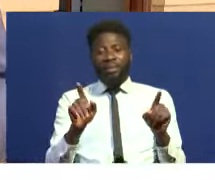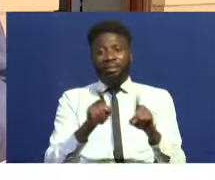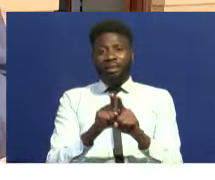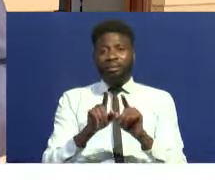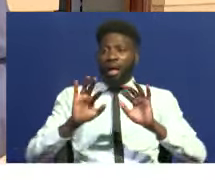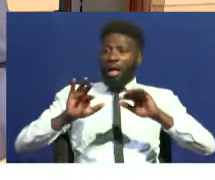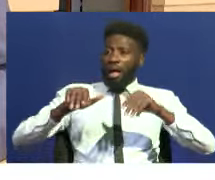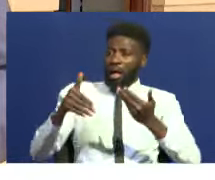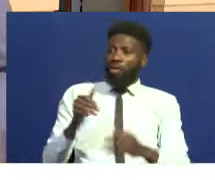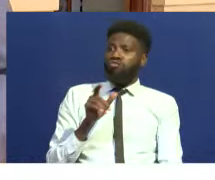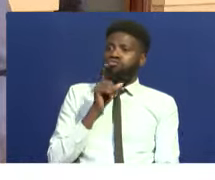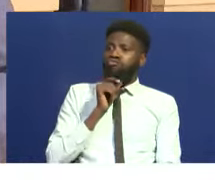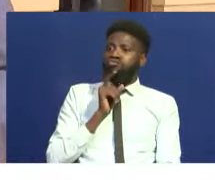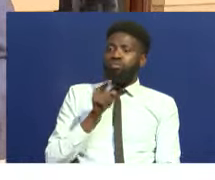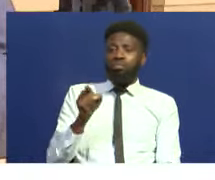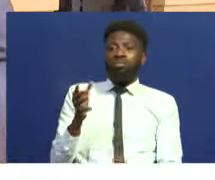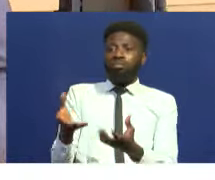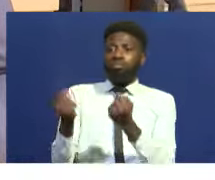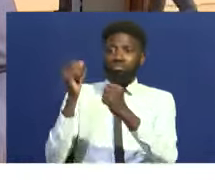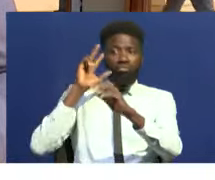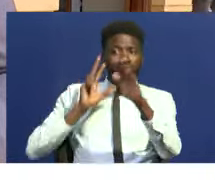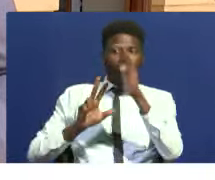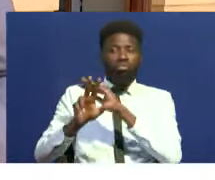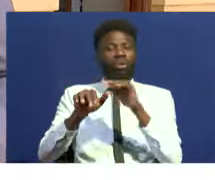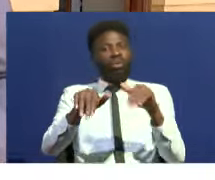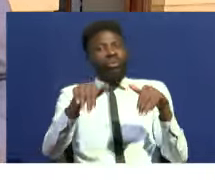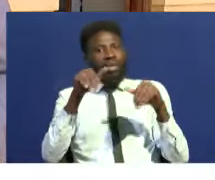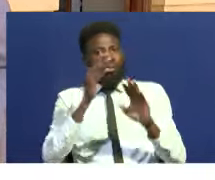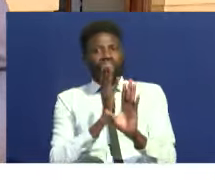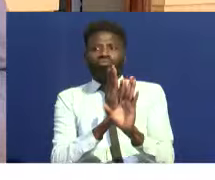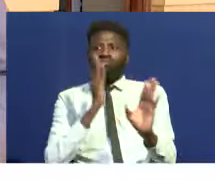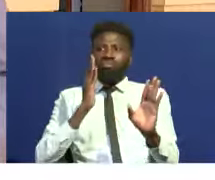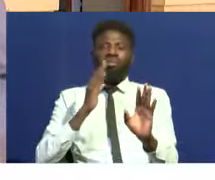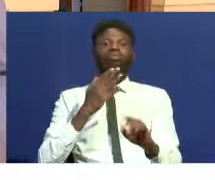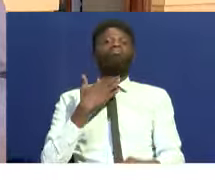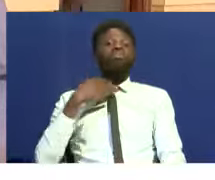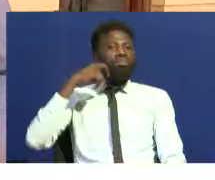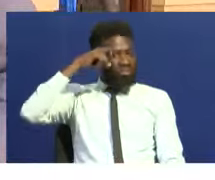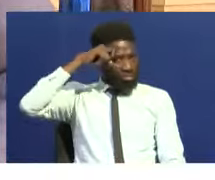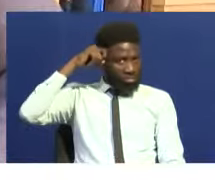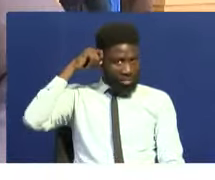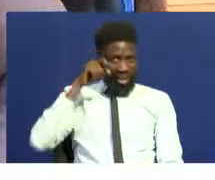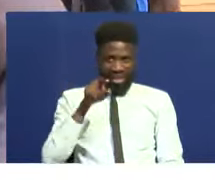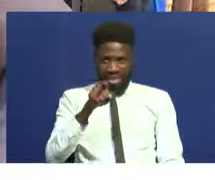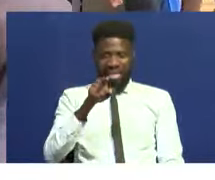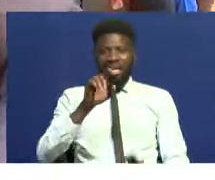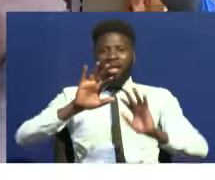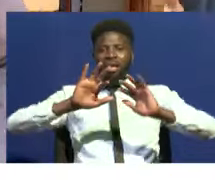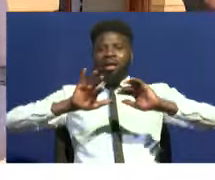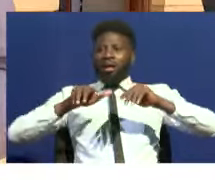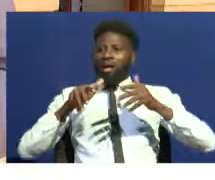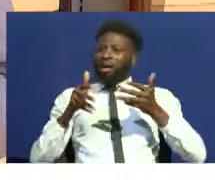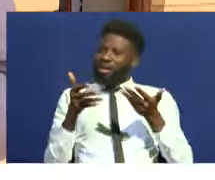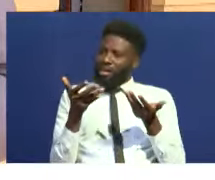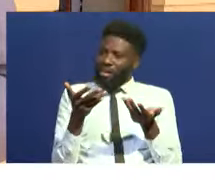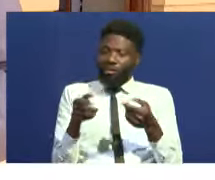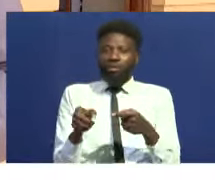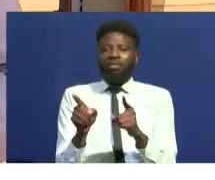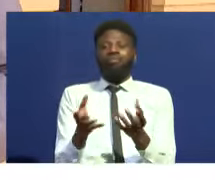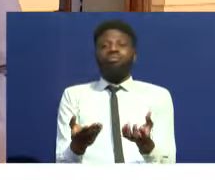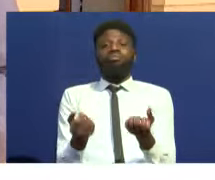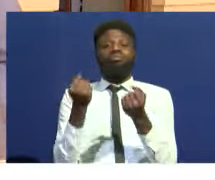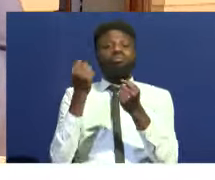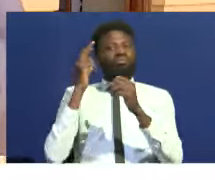was abducted as he waited on the queue to be shaved. And those are the circumstances under which he was